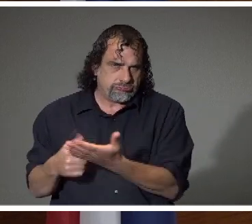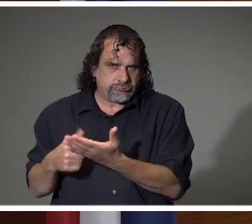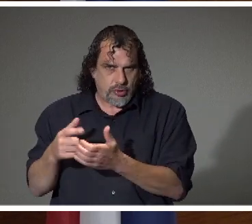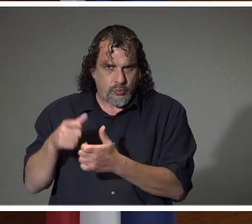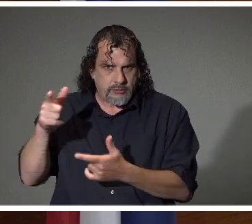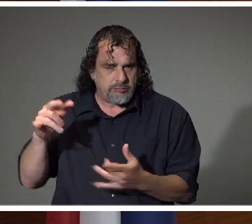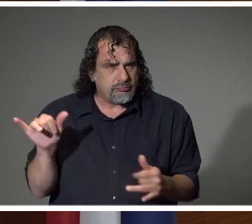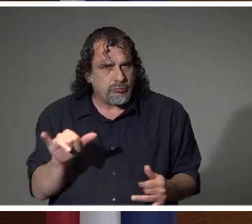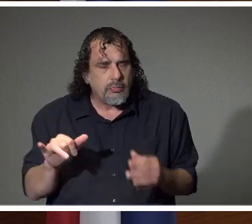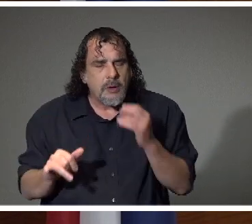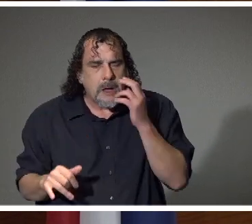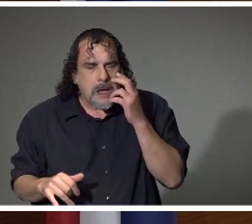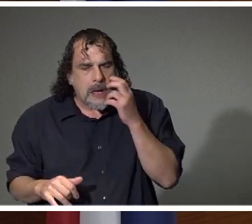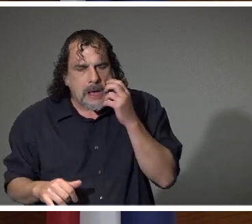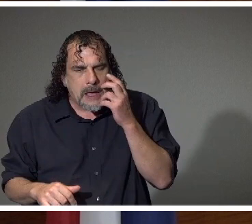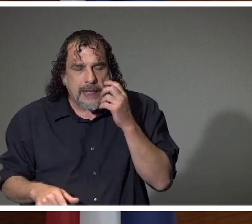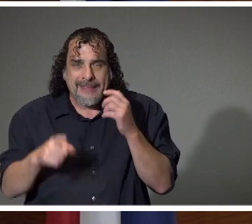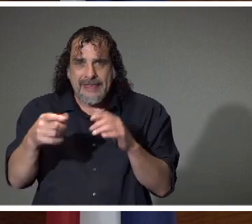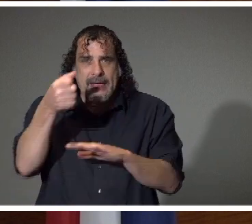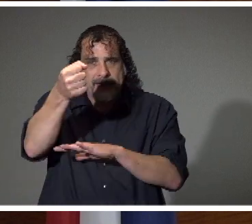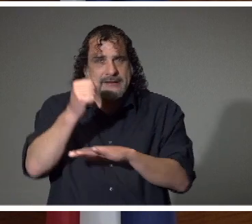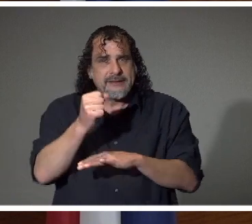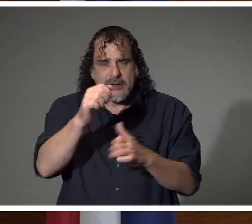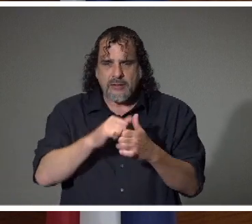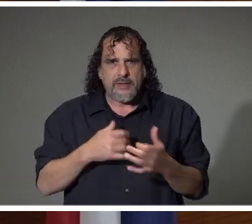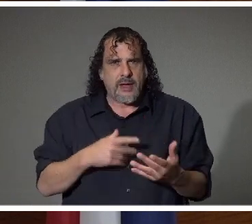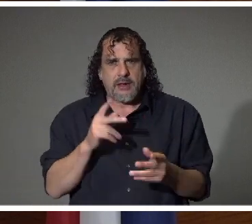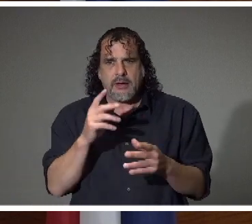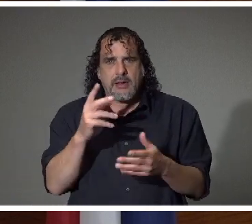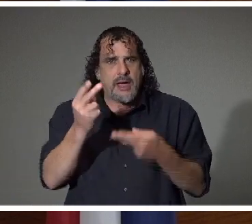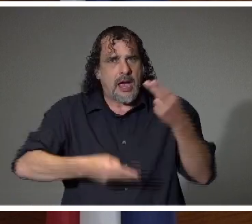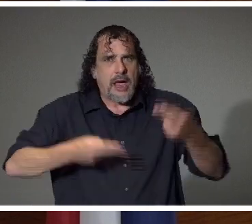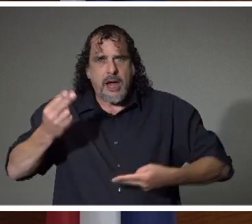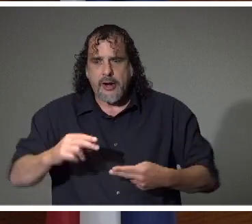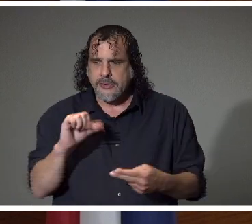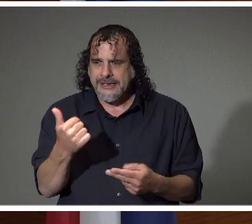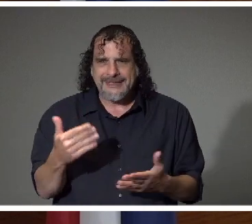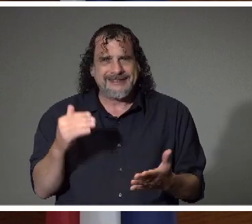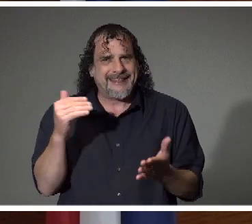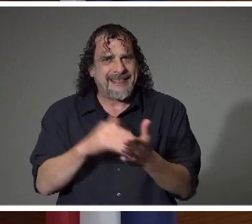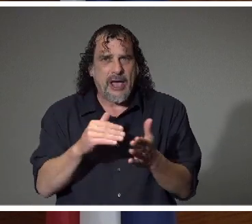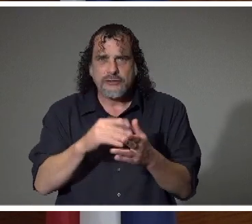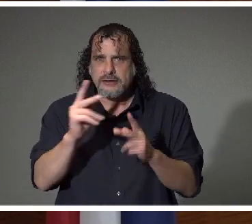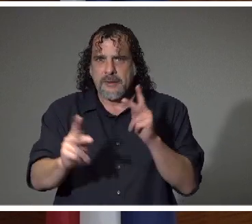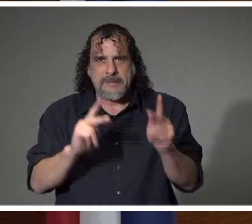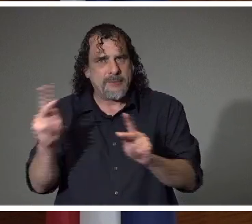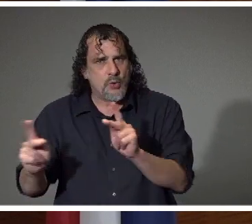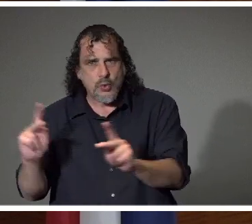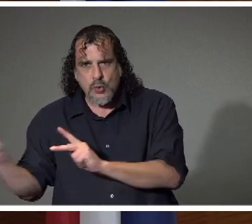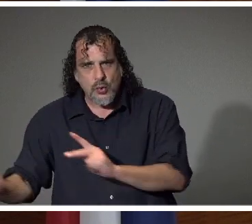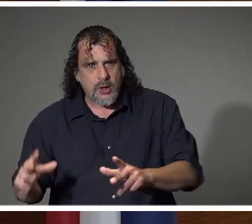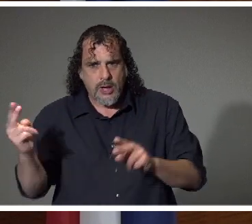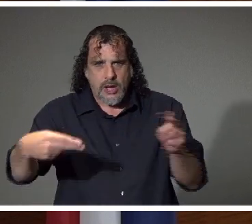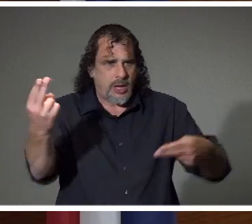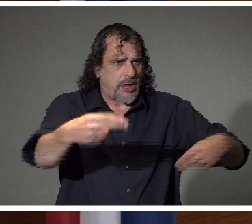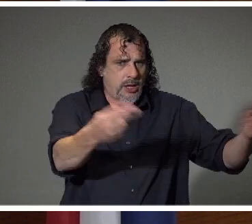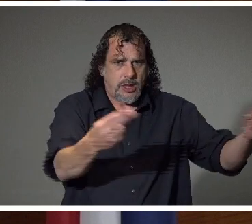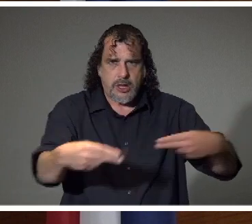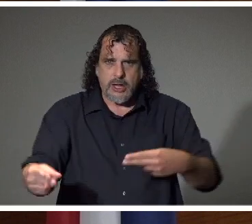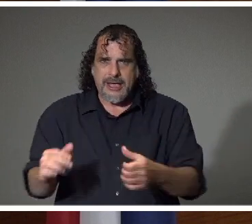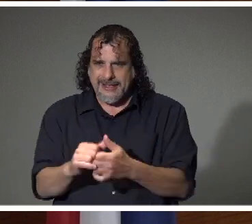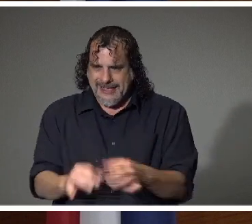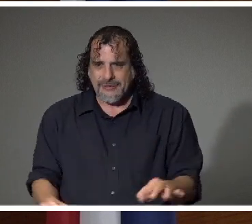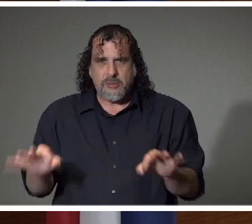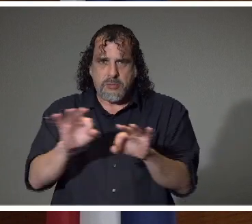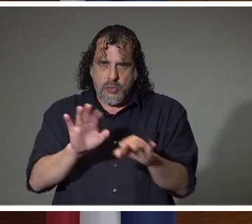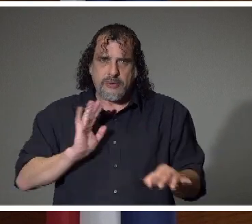industry is an industry that employs tens of thousands of Mississippians. It's critically important to our economy, and it's certainly